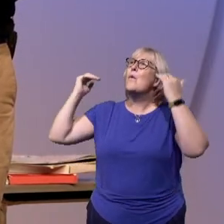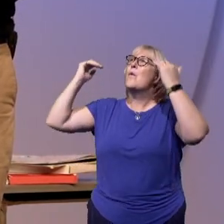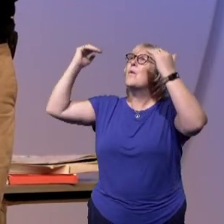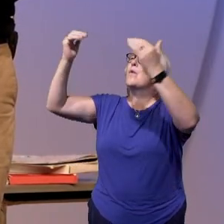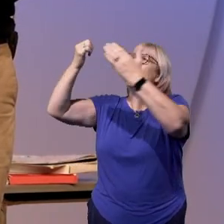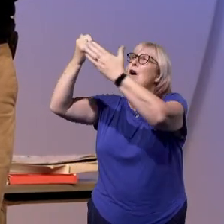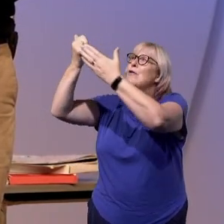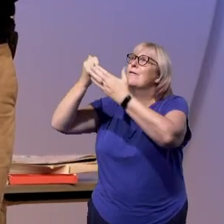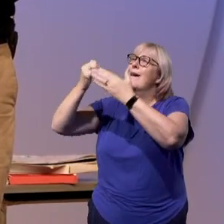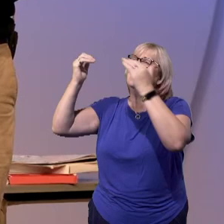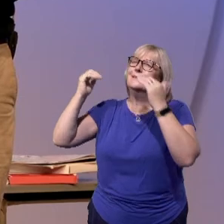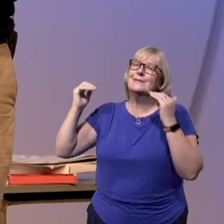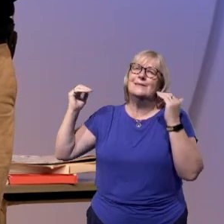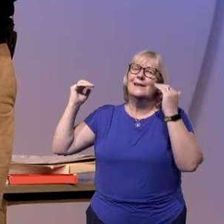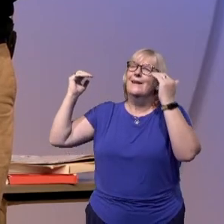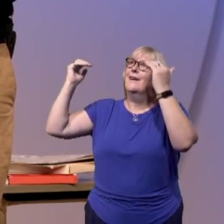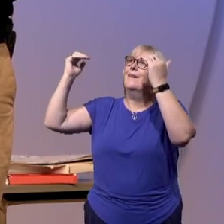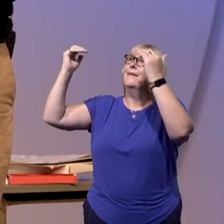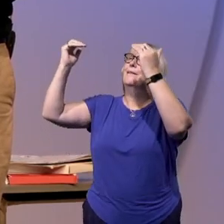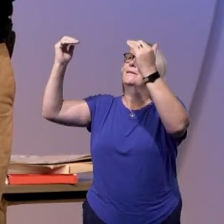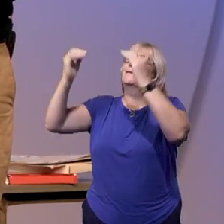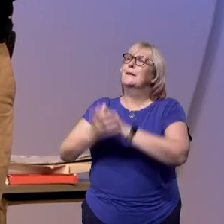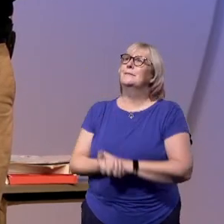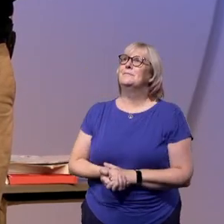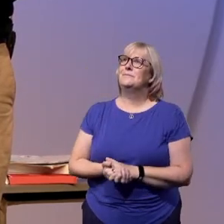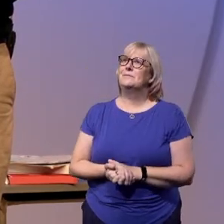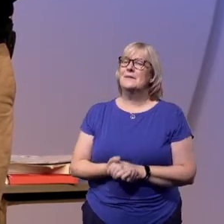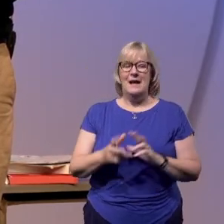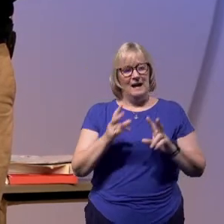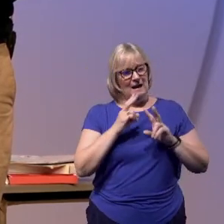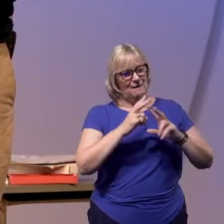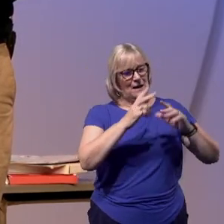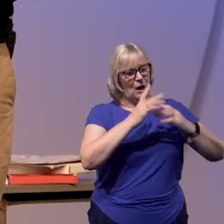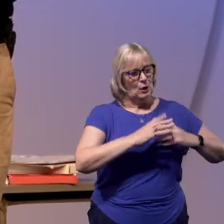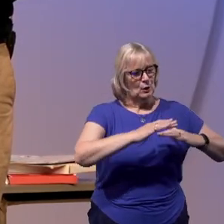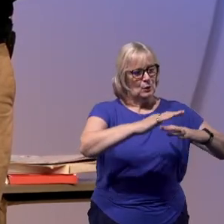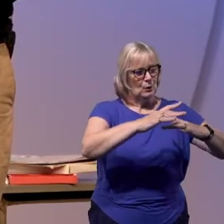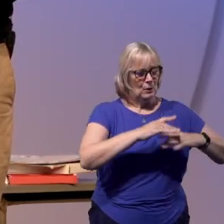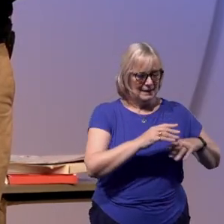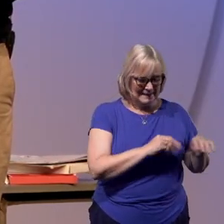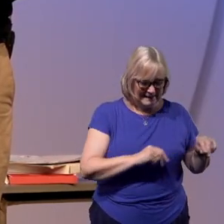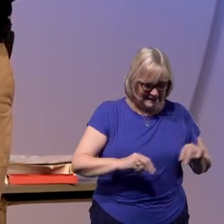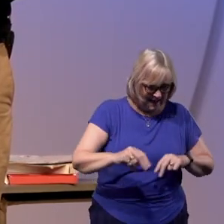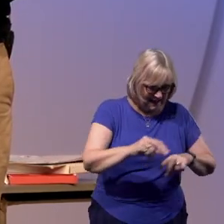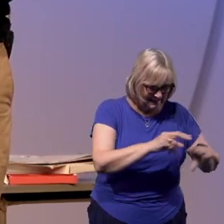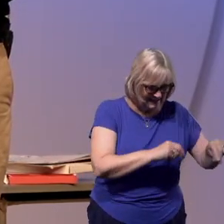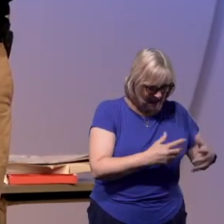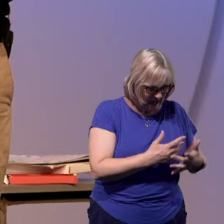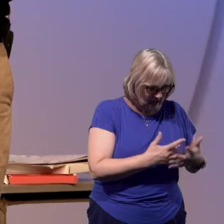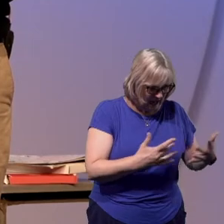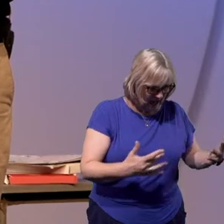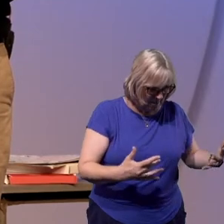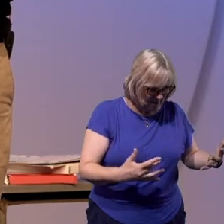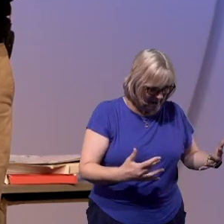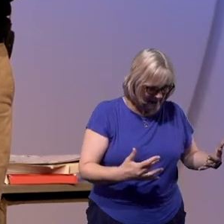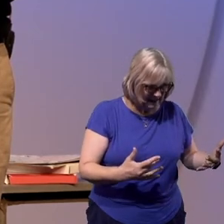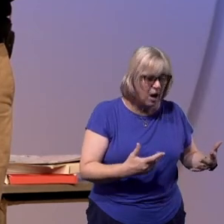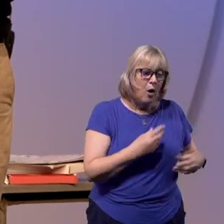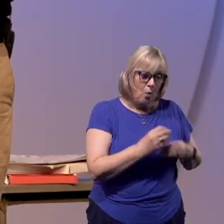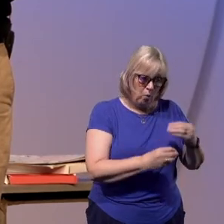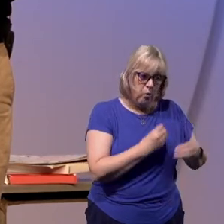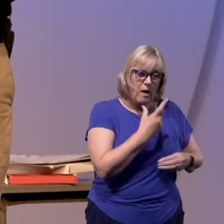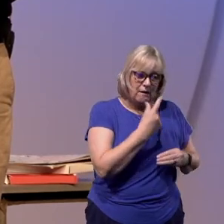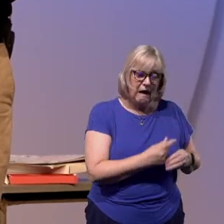grace. I can as soon count the sands of the ocean's lip as number thy favours towards me. I know but a part, but that